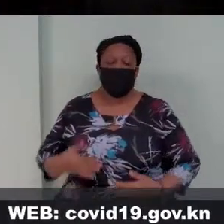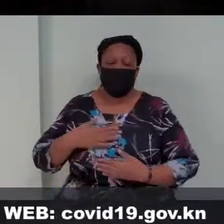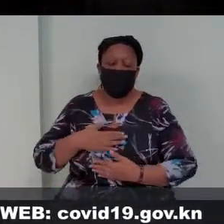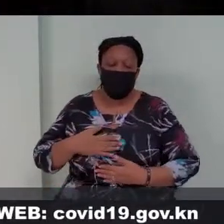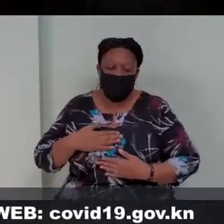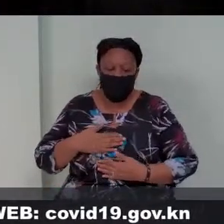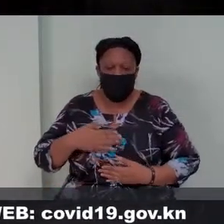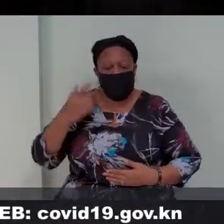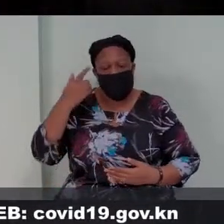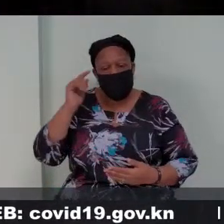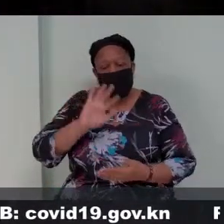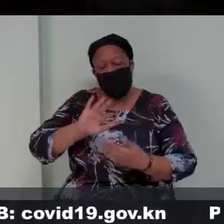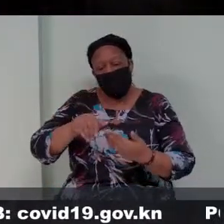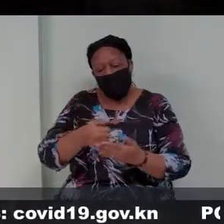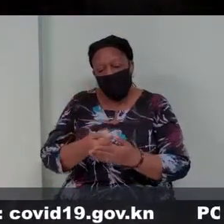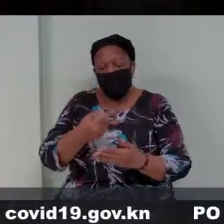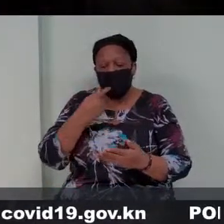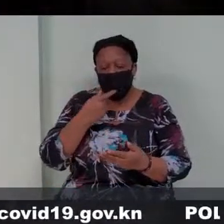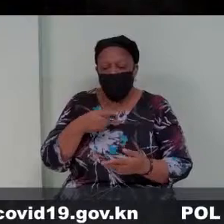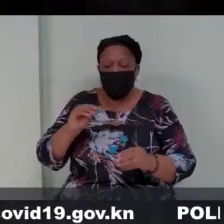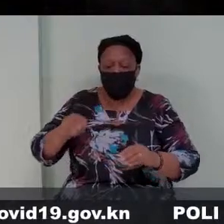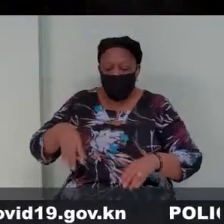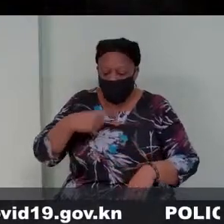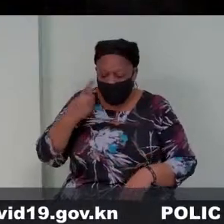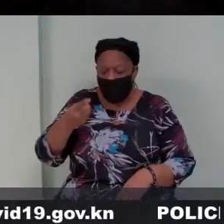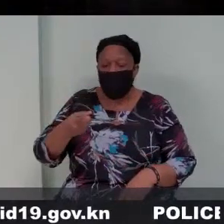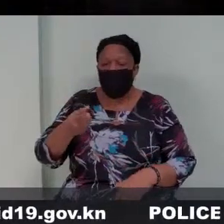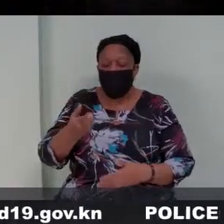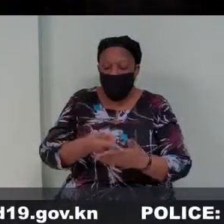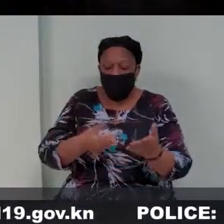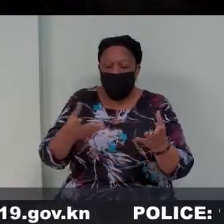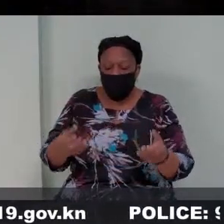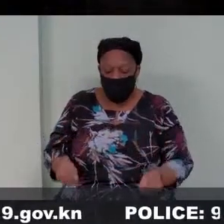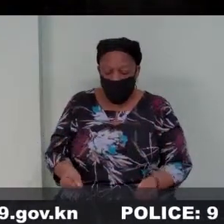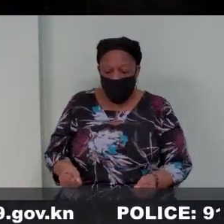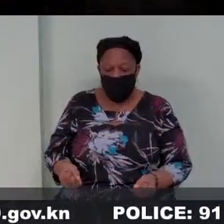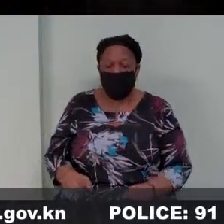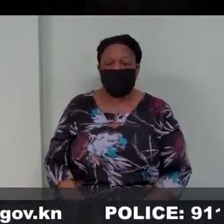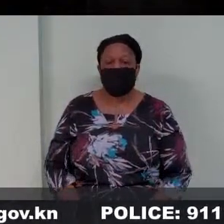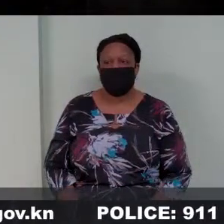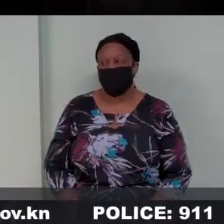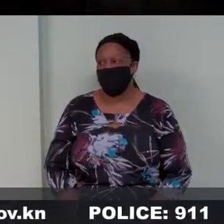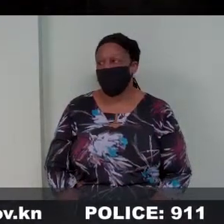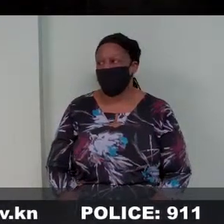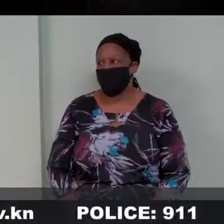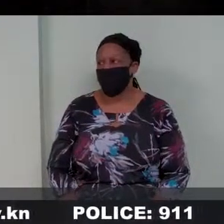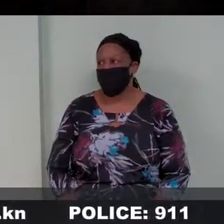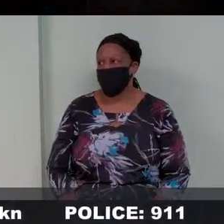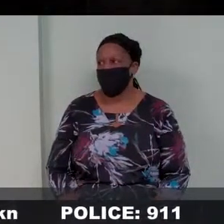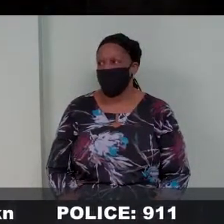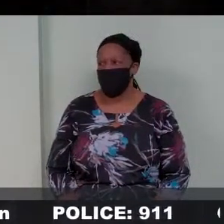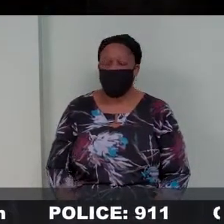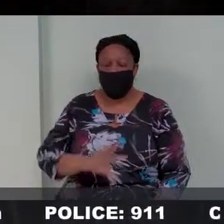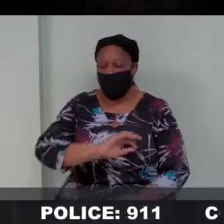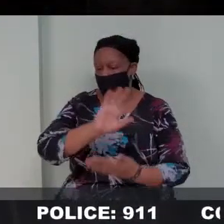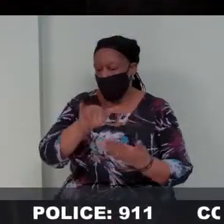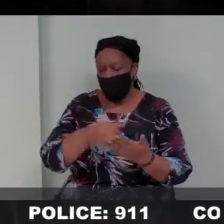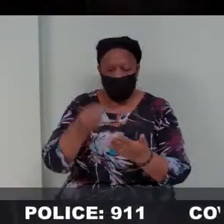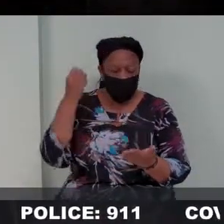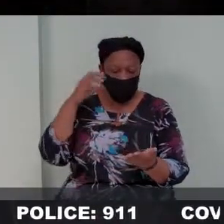input of the alumni representative, Student Government Association representative, who contributed